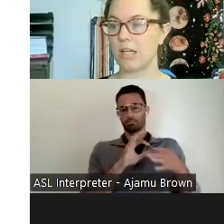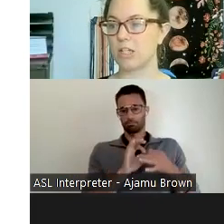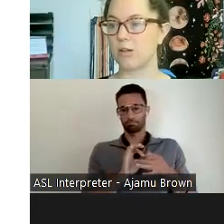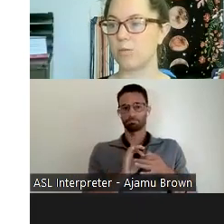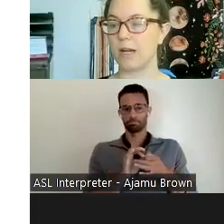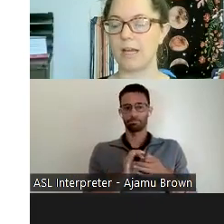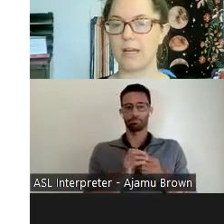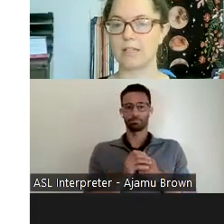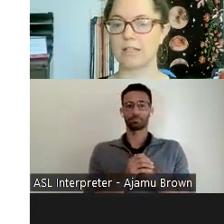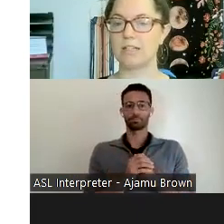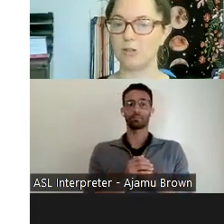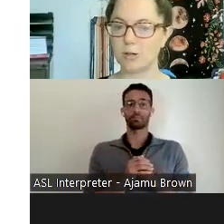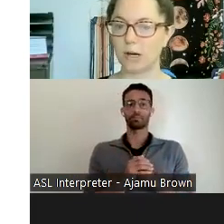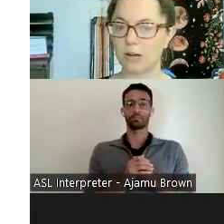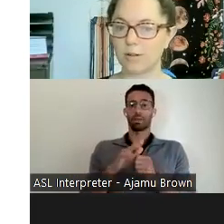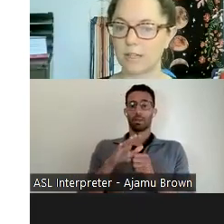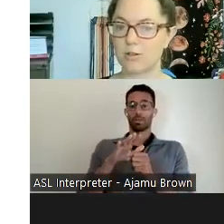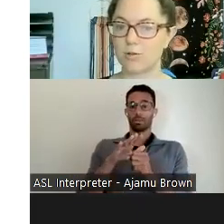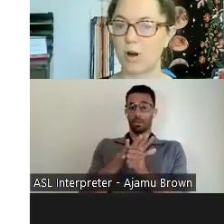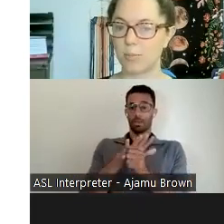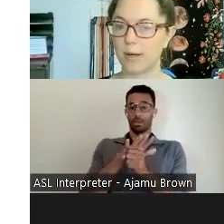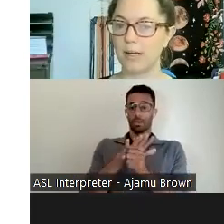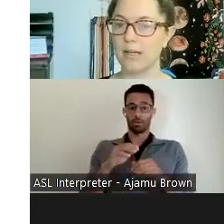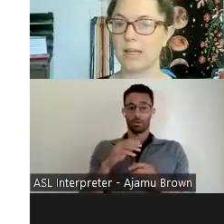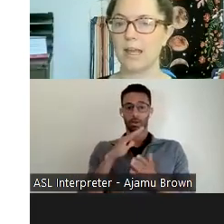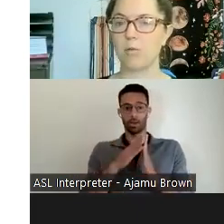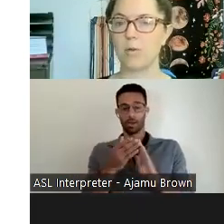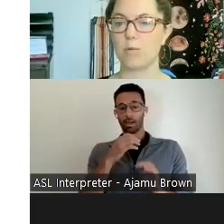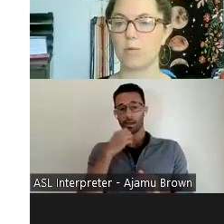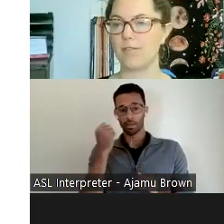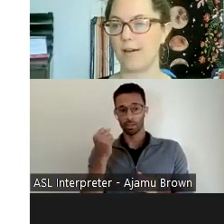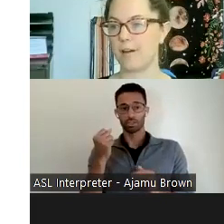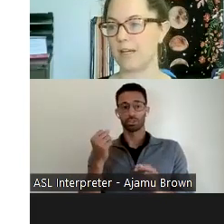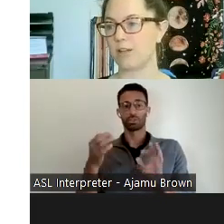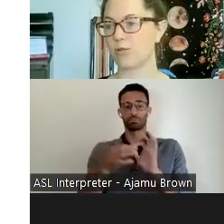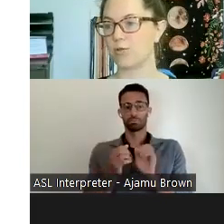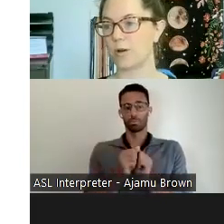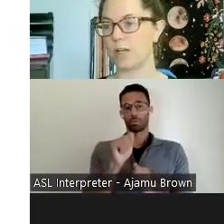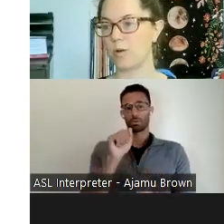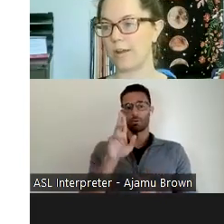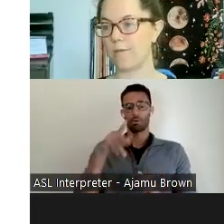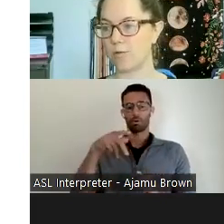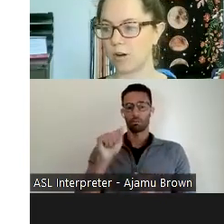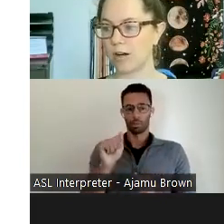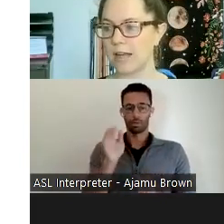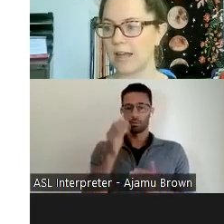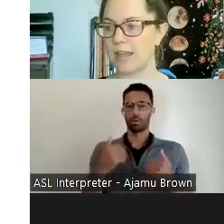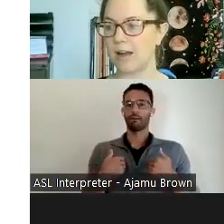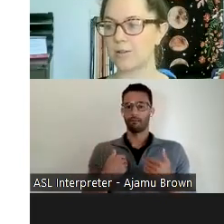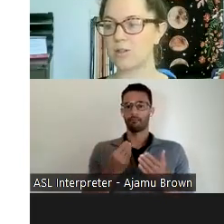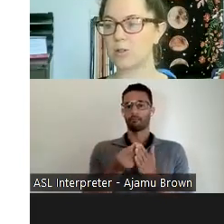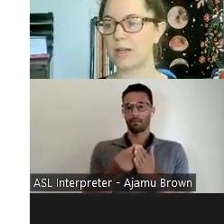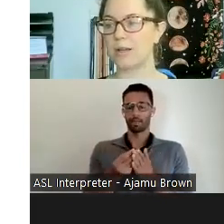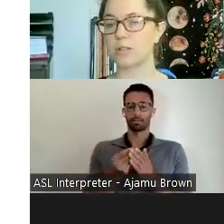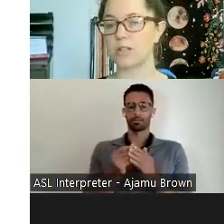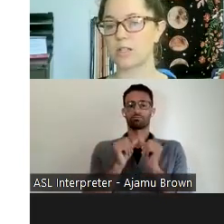on aging went ahead and continued to partner with us through ARPA, and we will have that funding through 2024. And then I